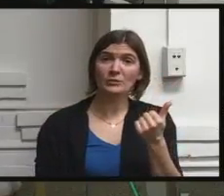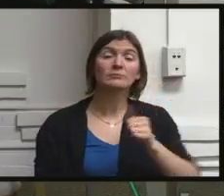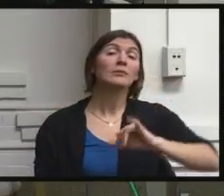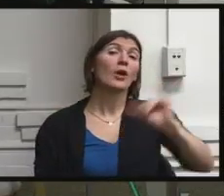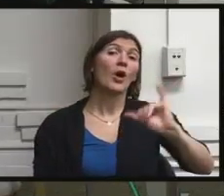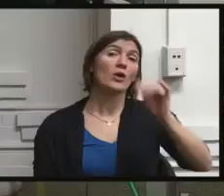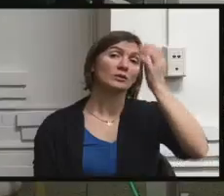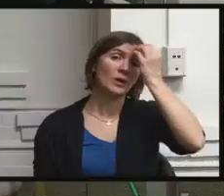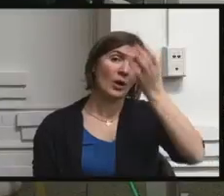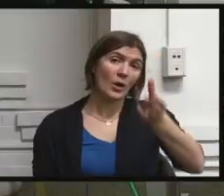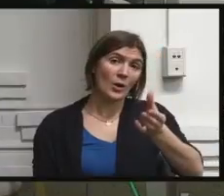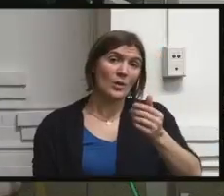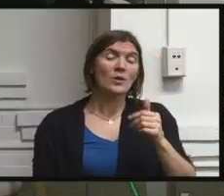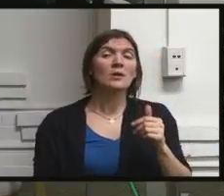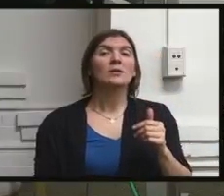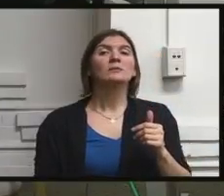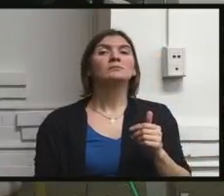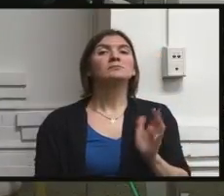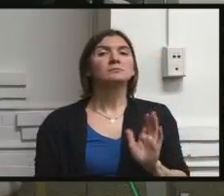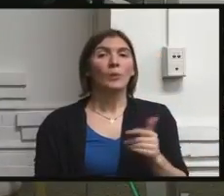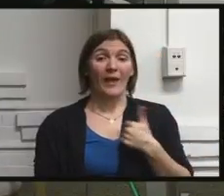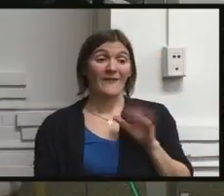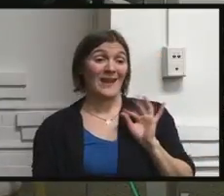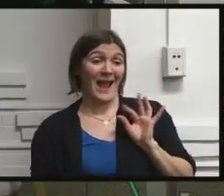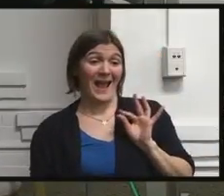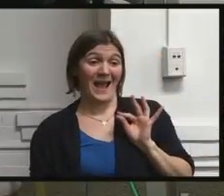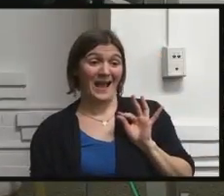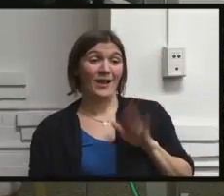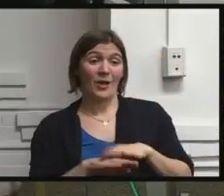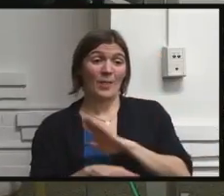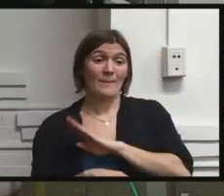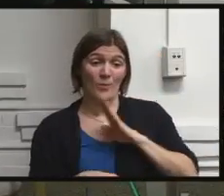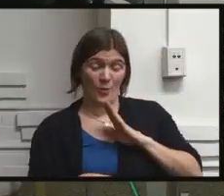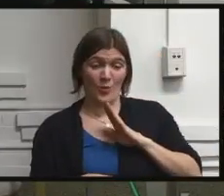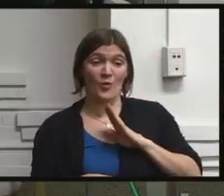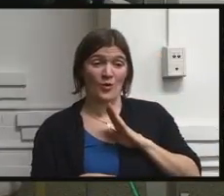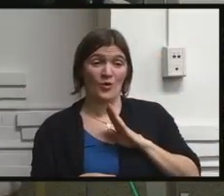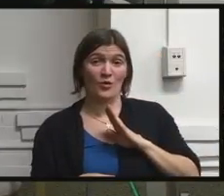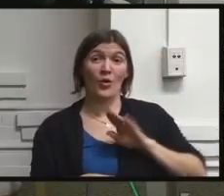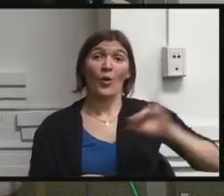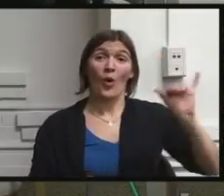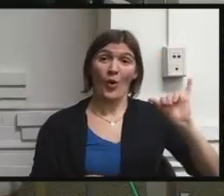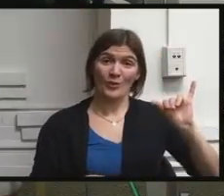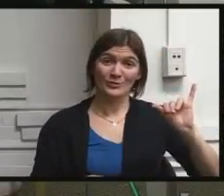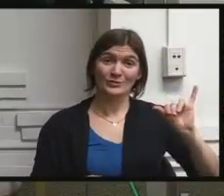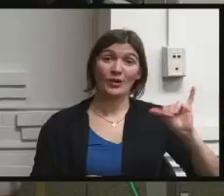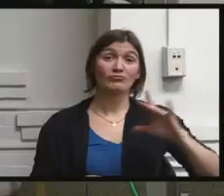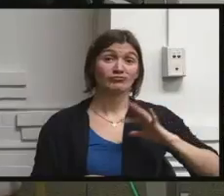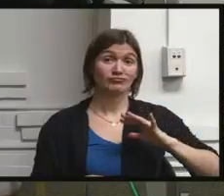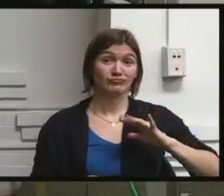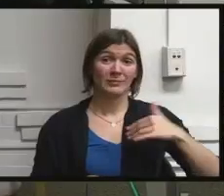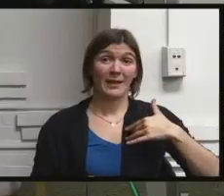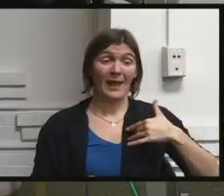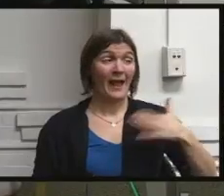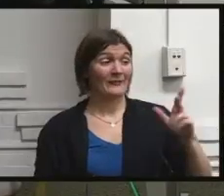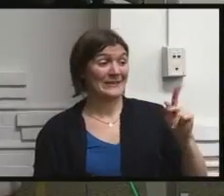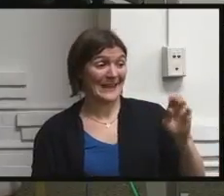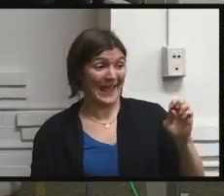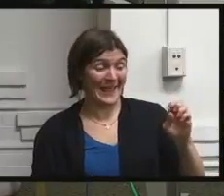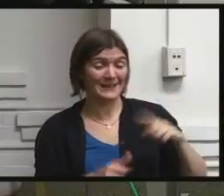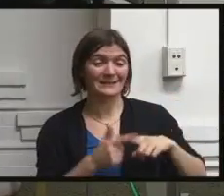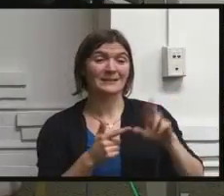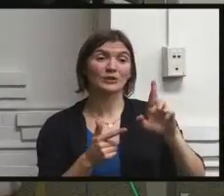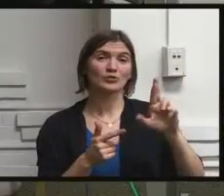also, besides our 9 board of director members, we do have the benefit of input from Kate and from